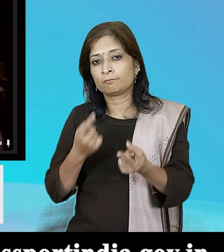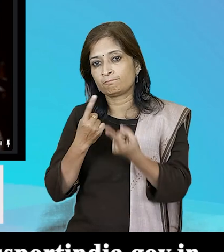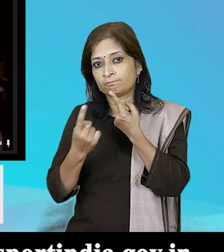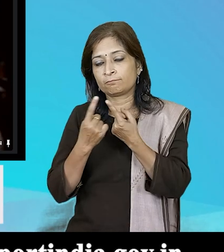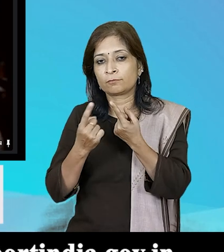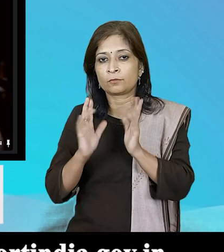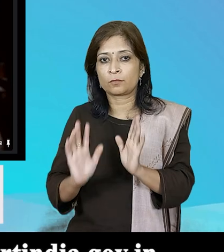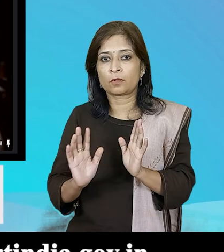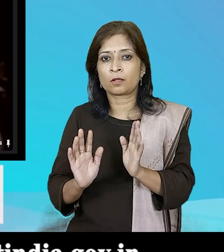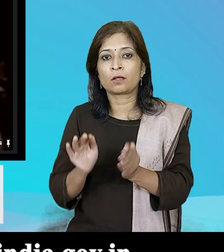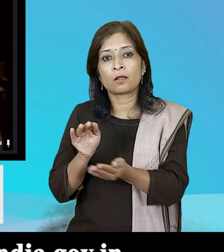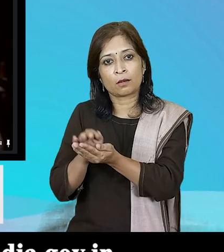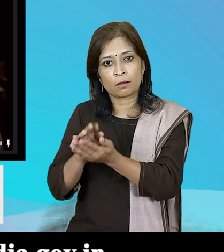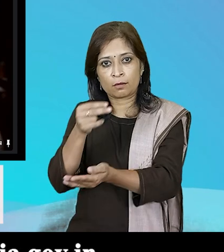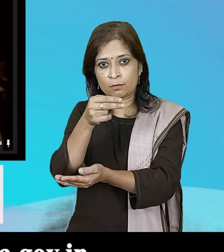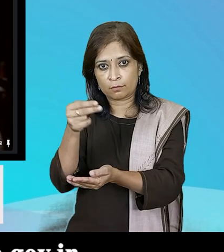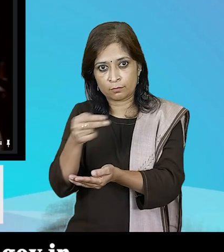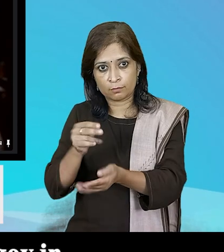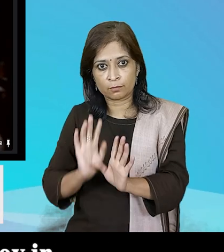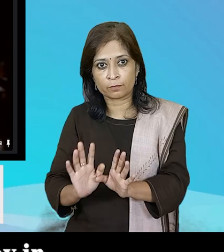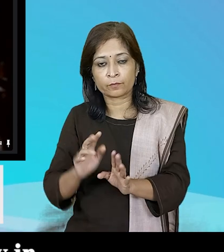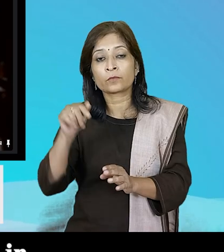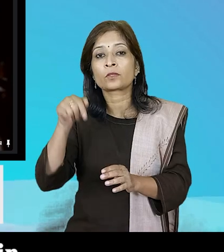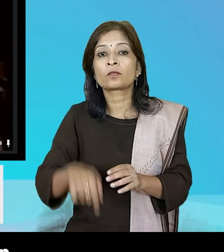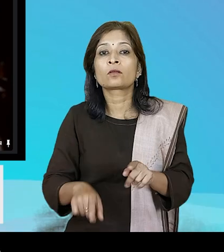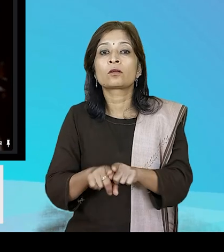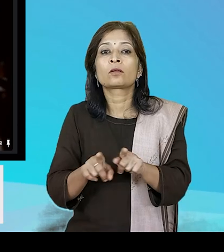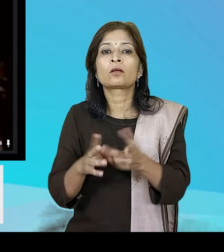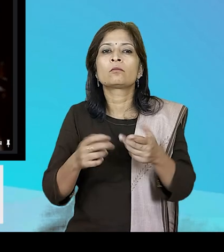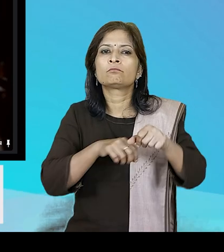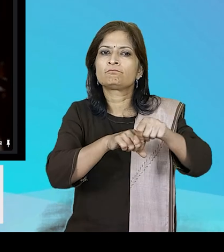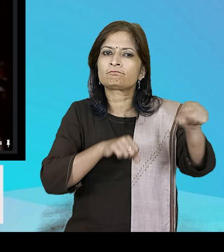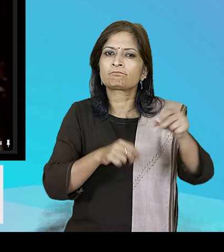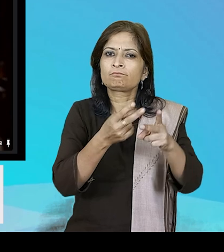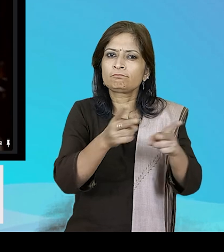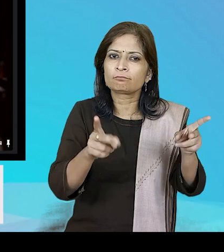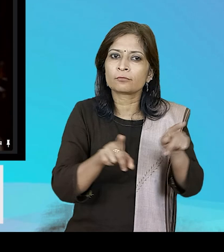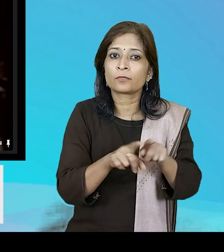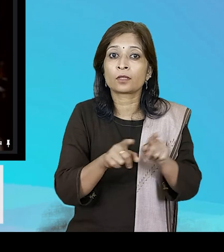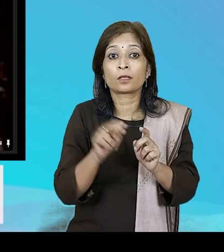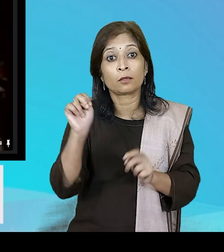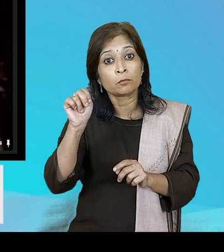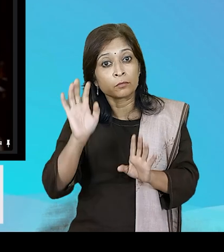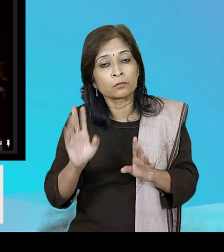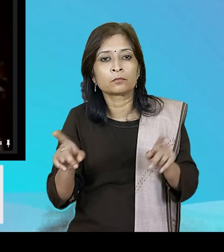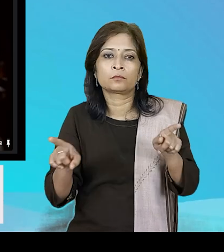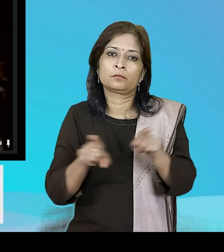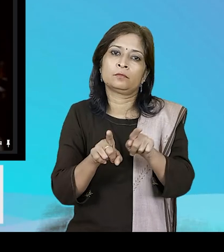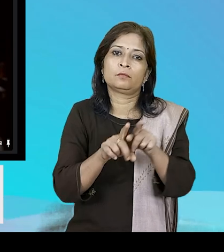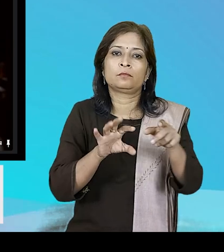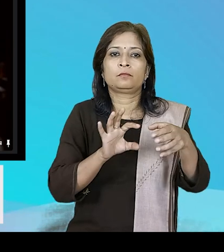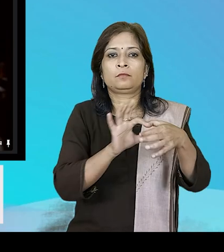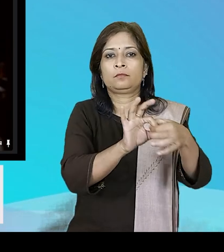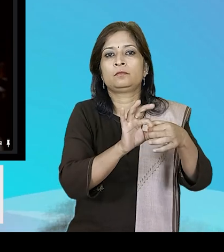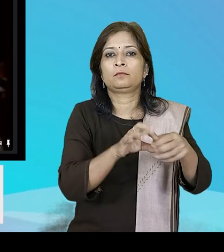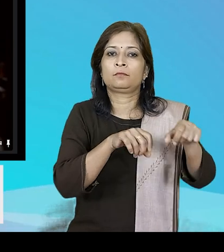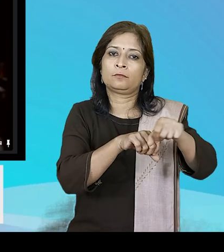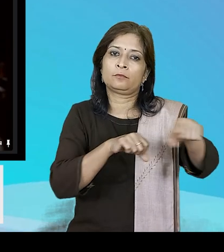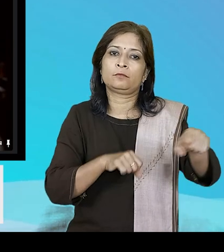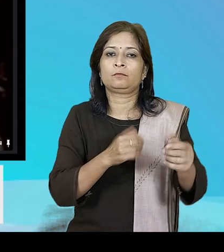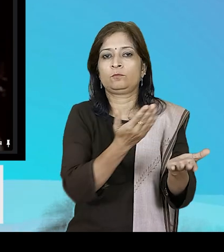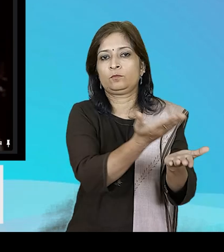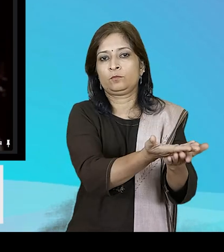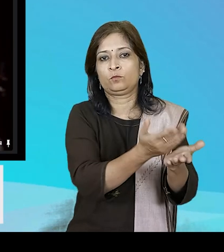on the website. Okay, so basically the documents are needed on behalf or on the basis of the needs. Needs of the